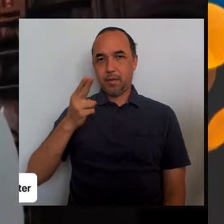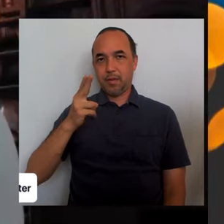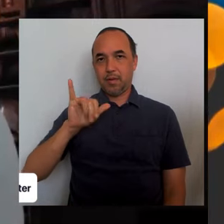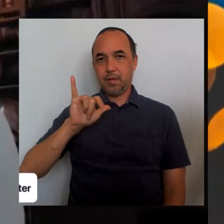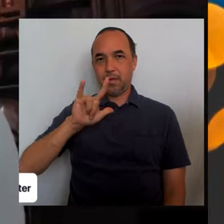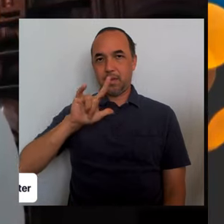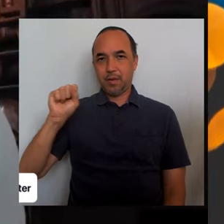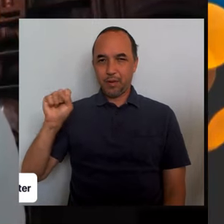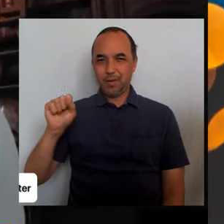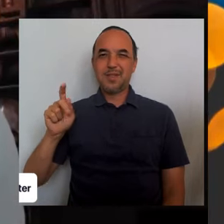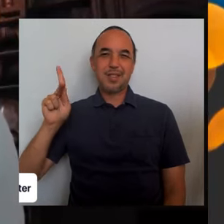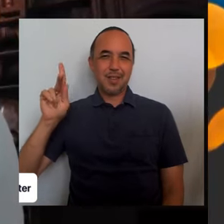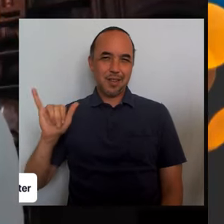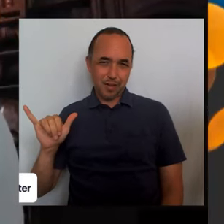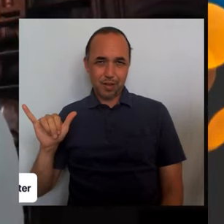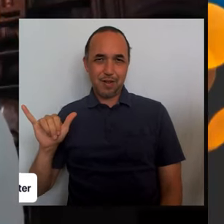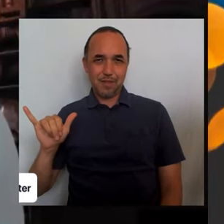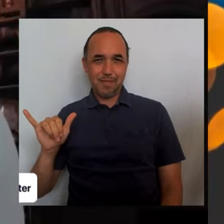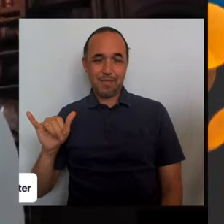be very, very, very active.